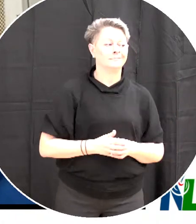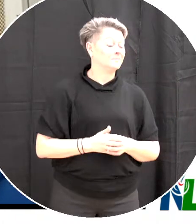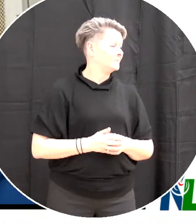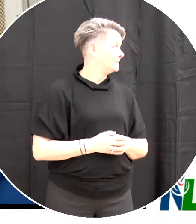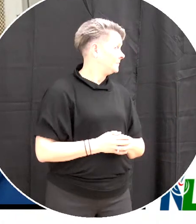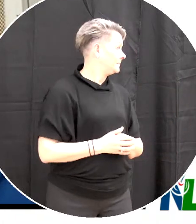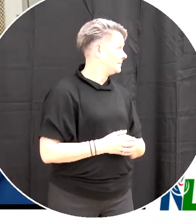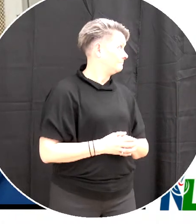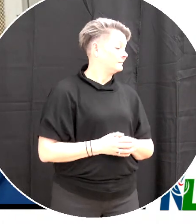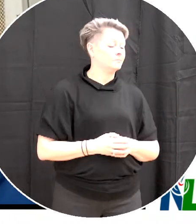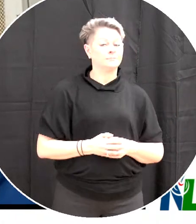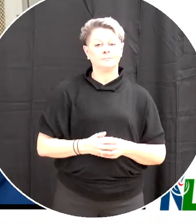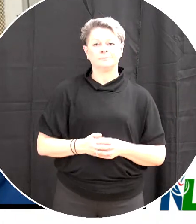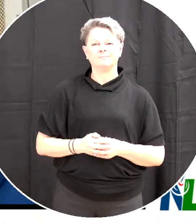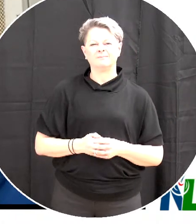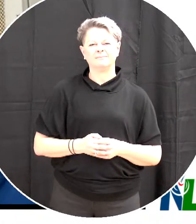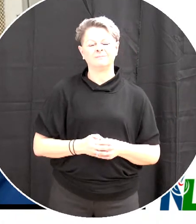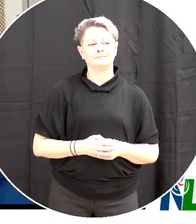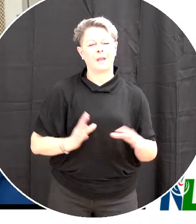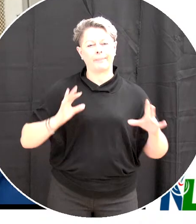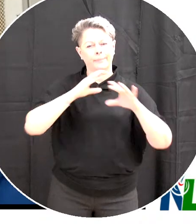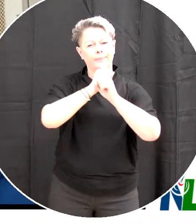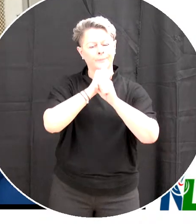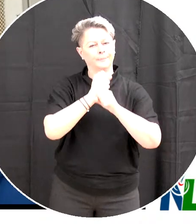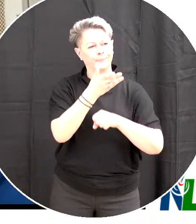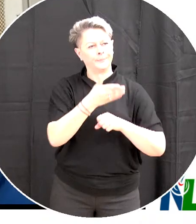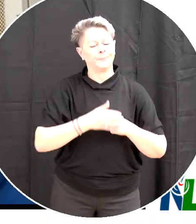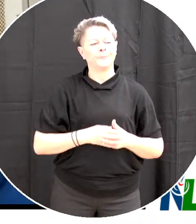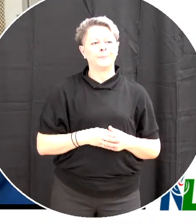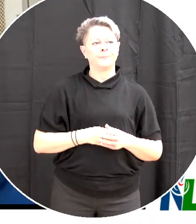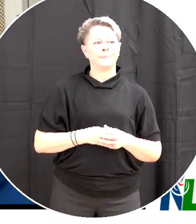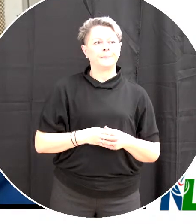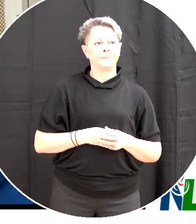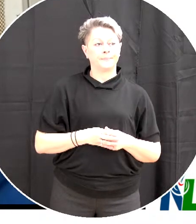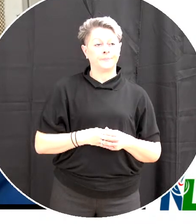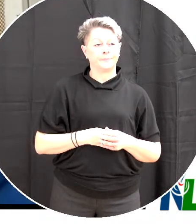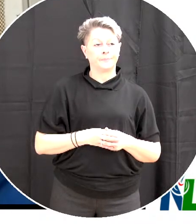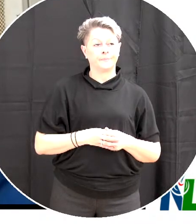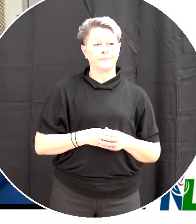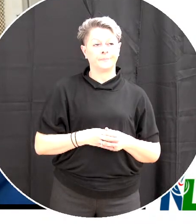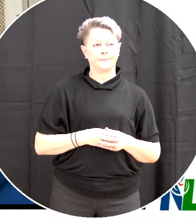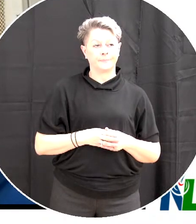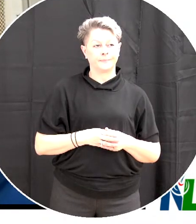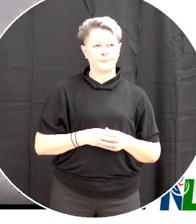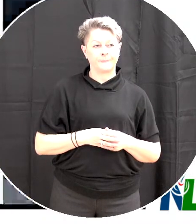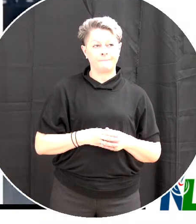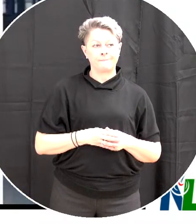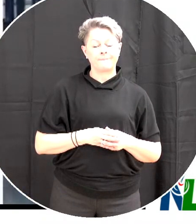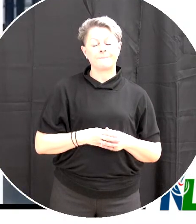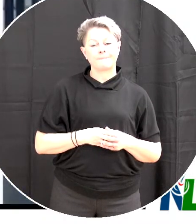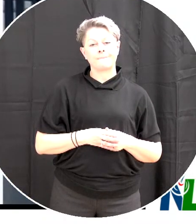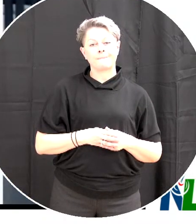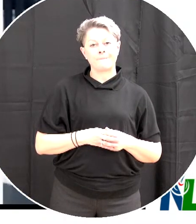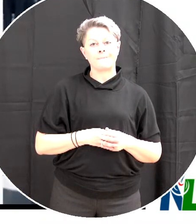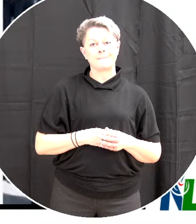school. So these are some benefits to the blended learning.